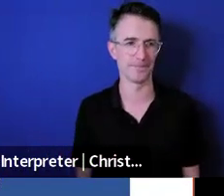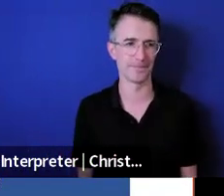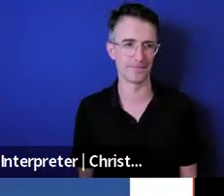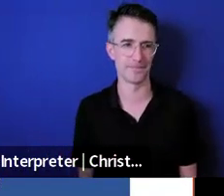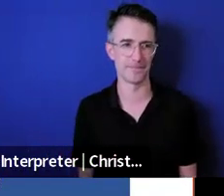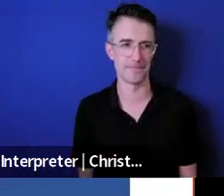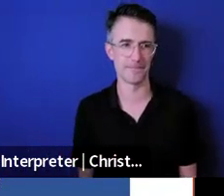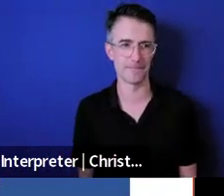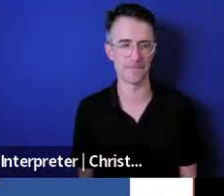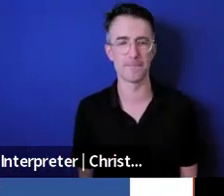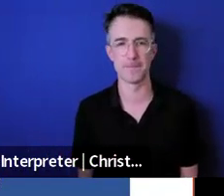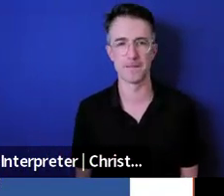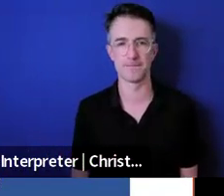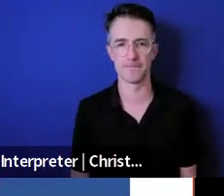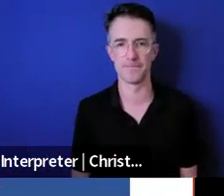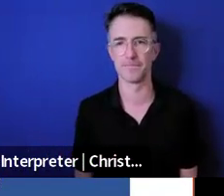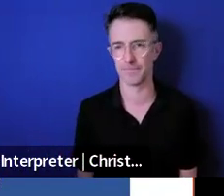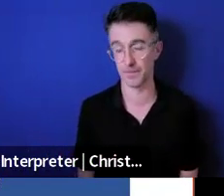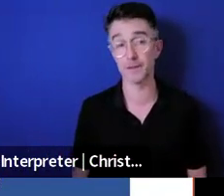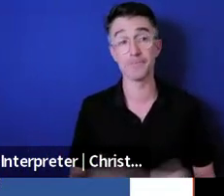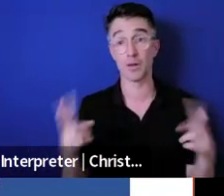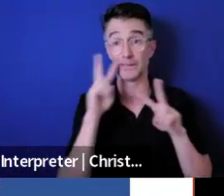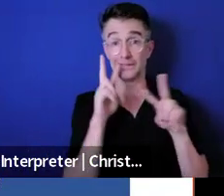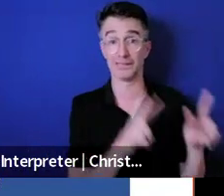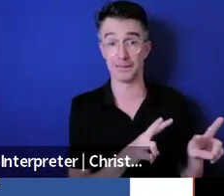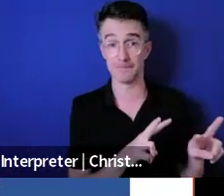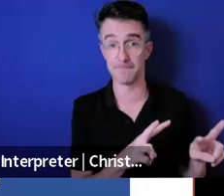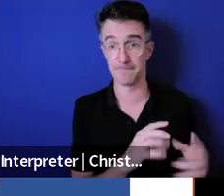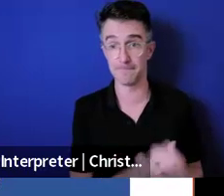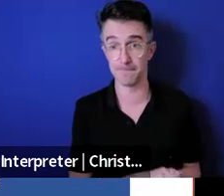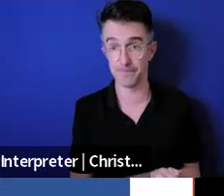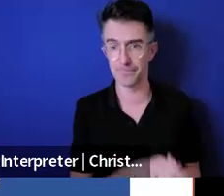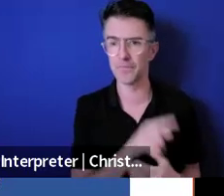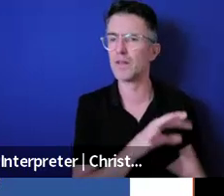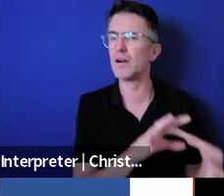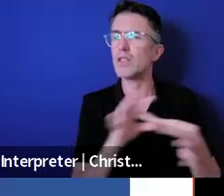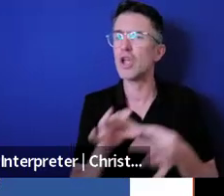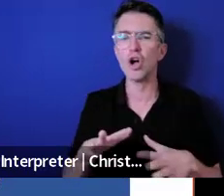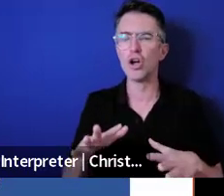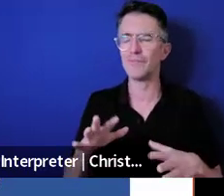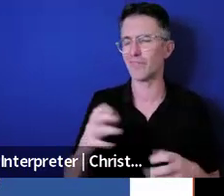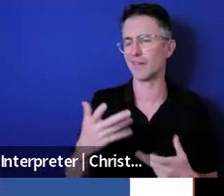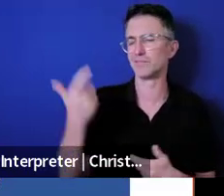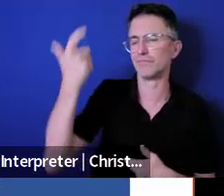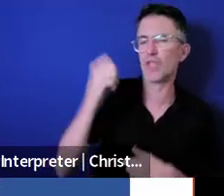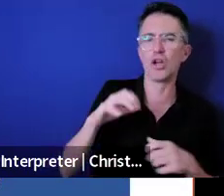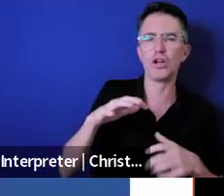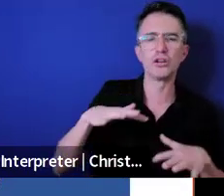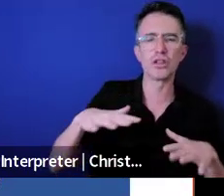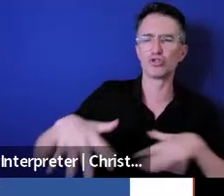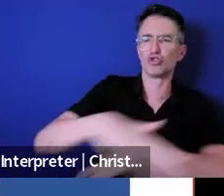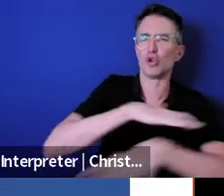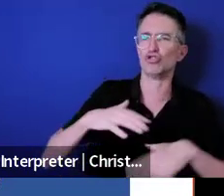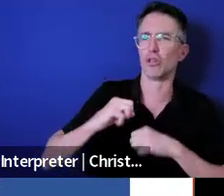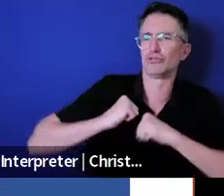very briefly, inclusive social protection system should progressively provide universal basic income security, universal coverage